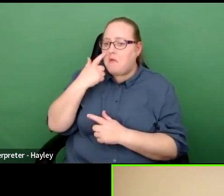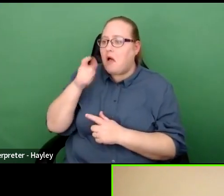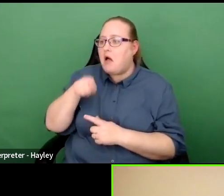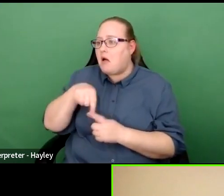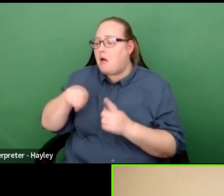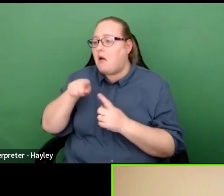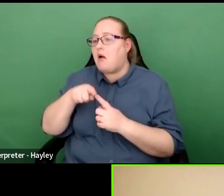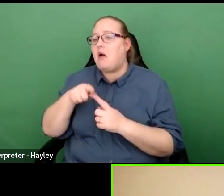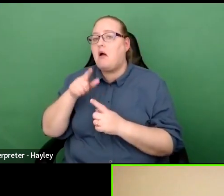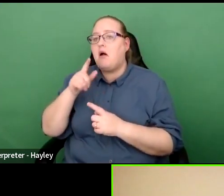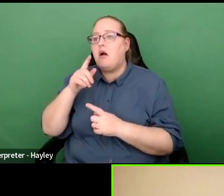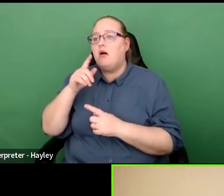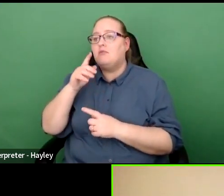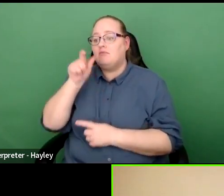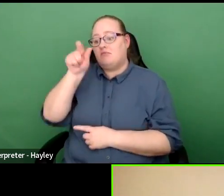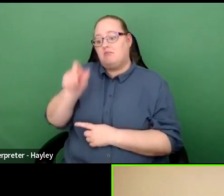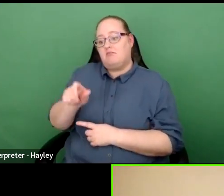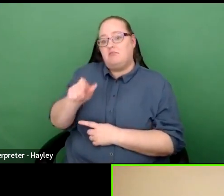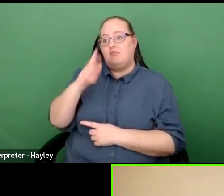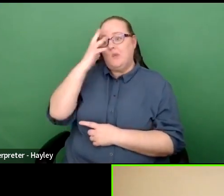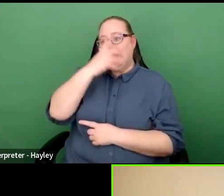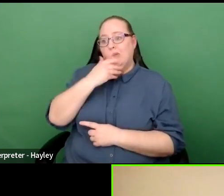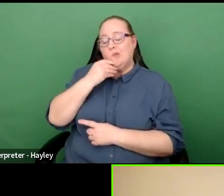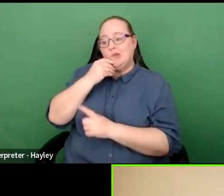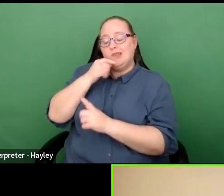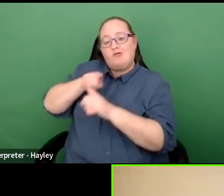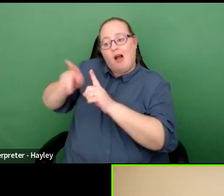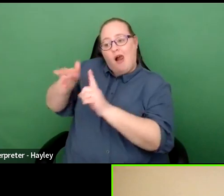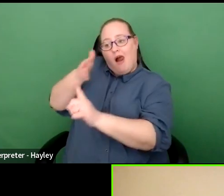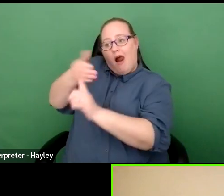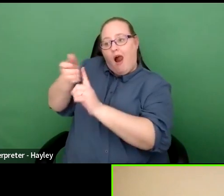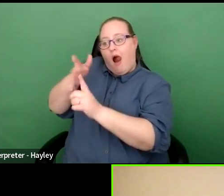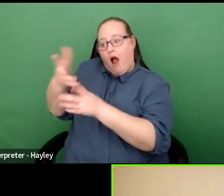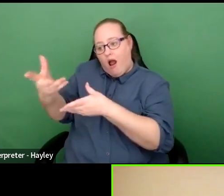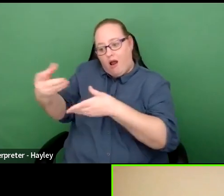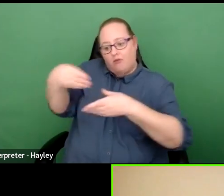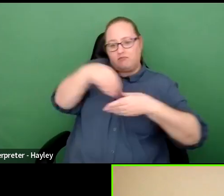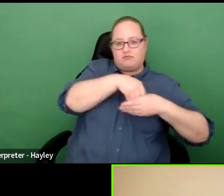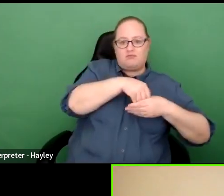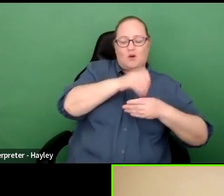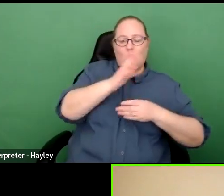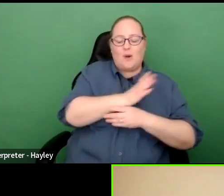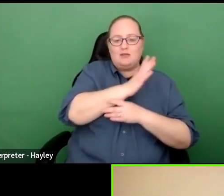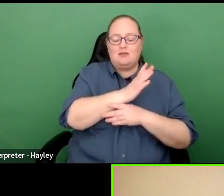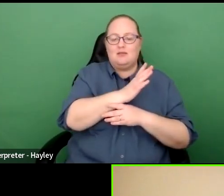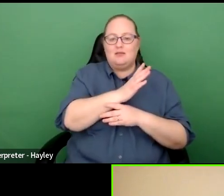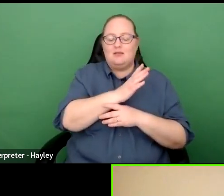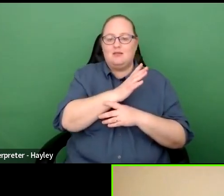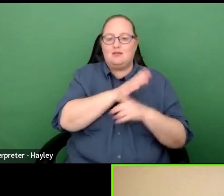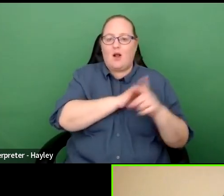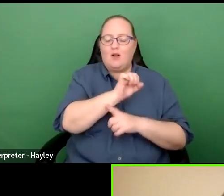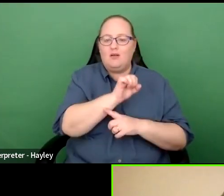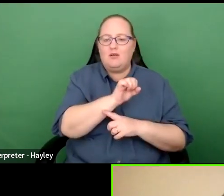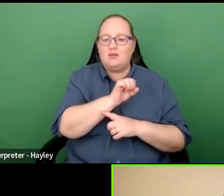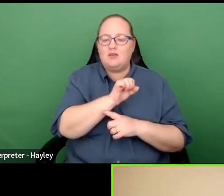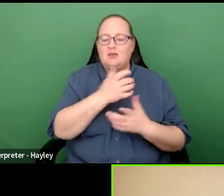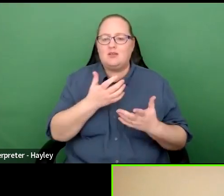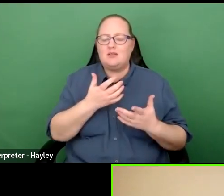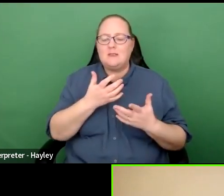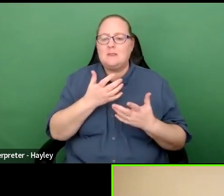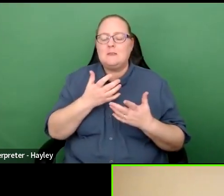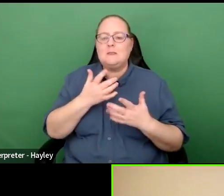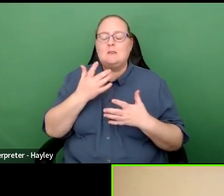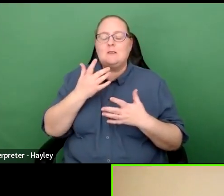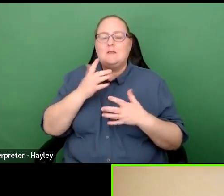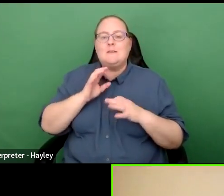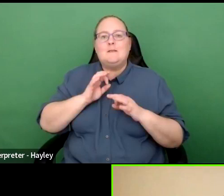educate her, tries to make her Western without really understanding what is cultural background,